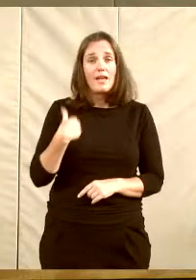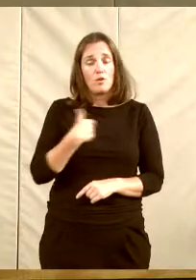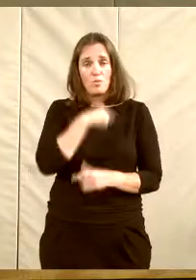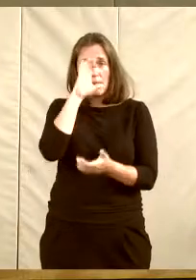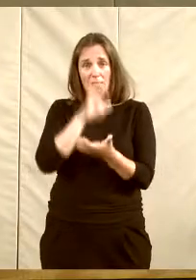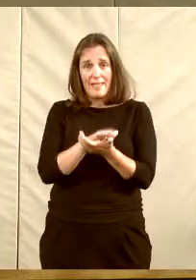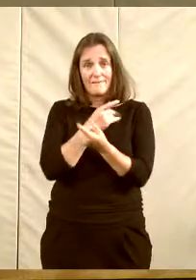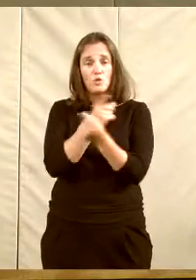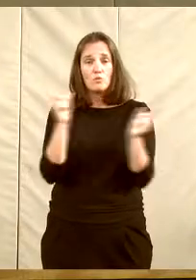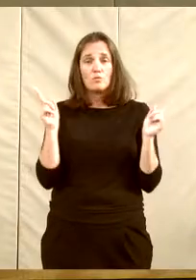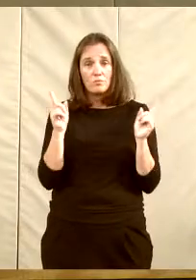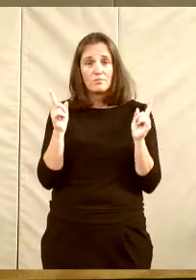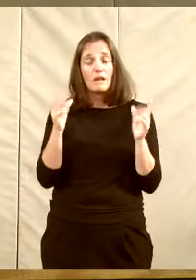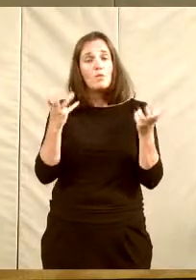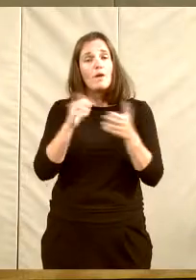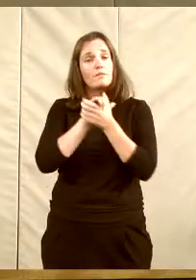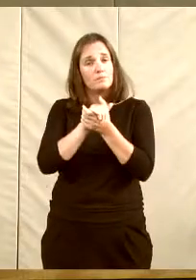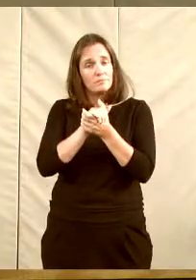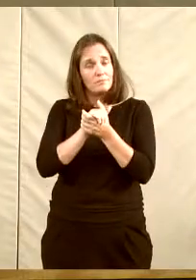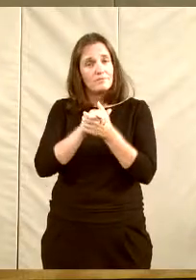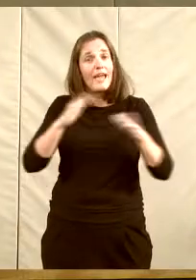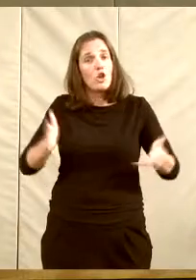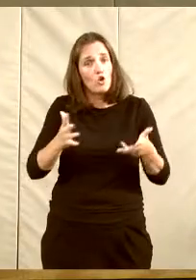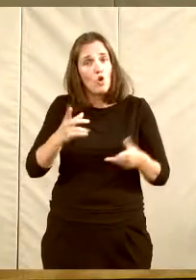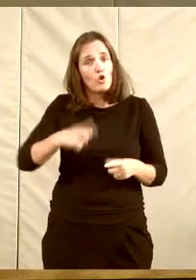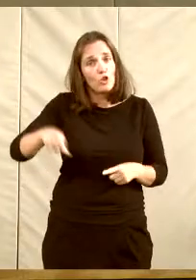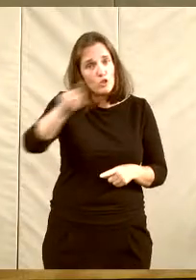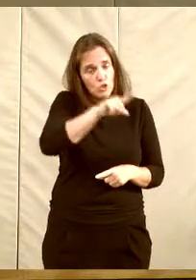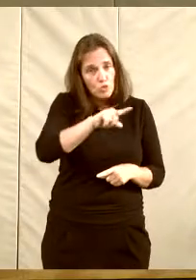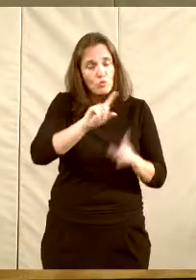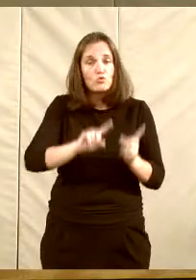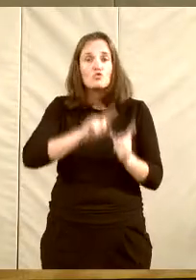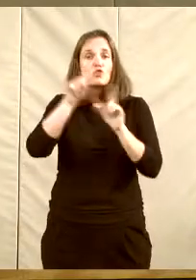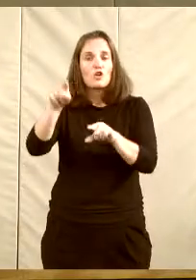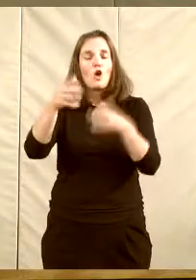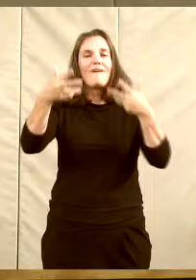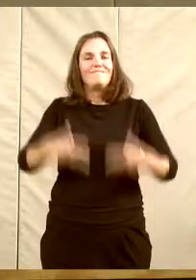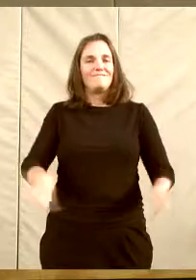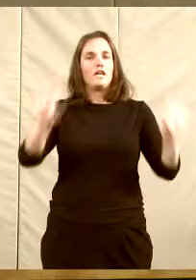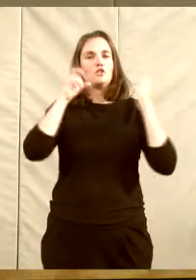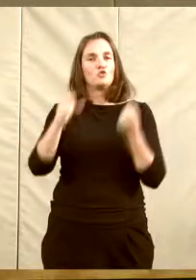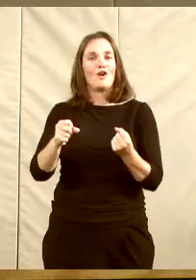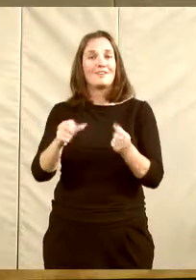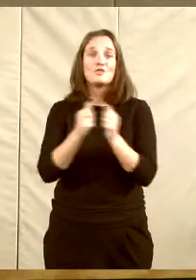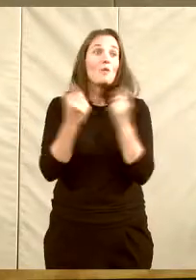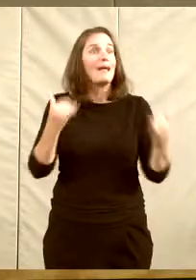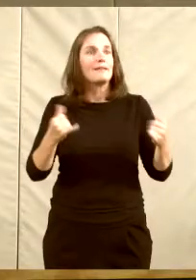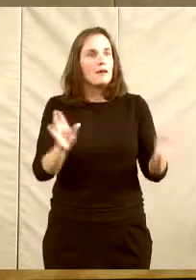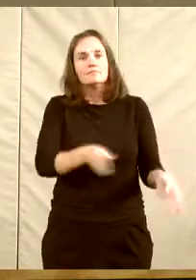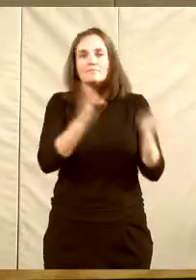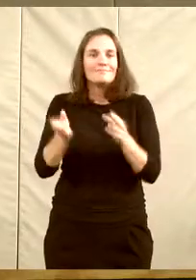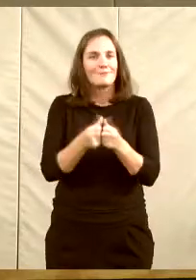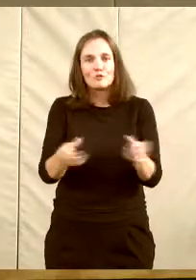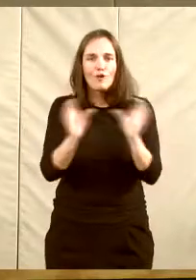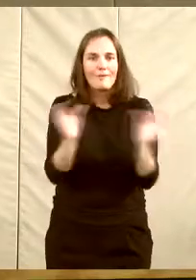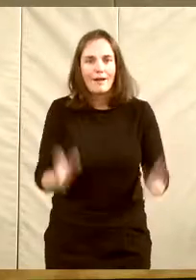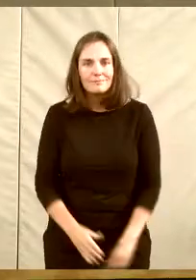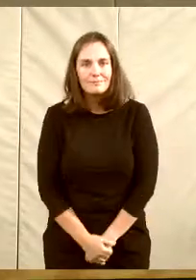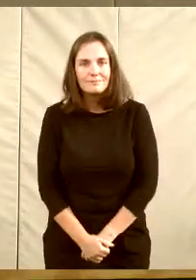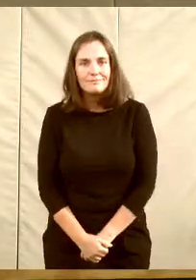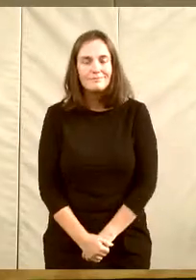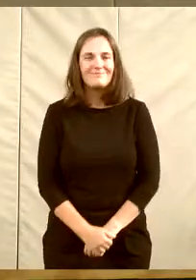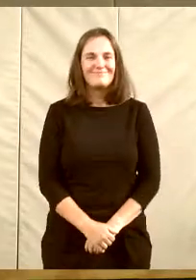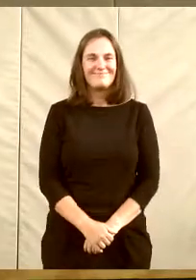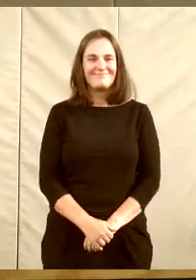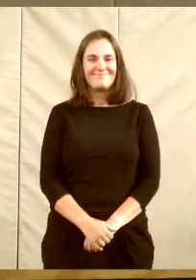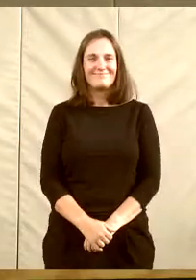to congratulate you and encourage you to go out there and finish strong. All right, so let's get you guys certified. So,